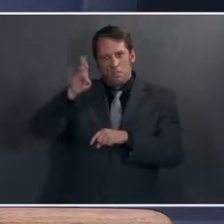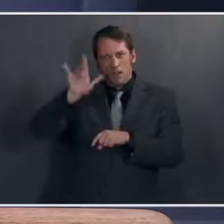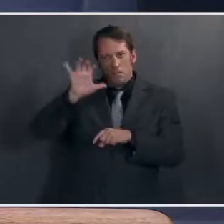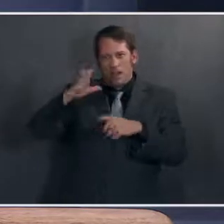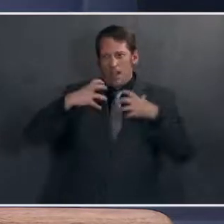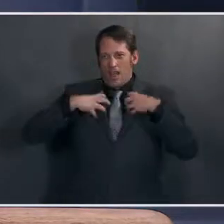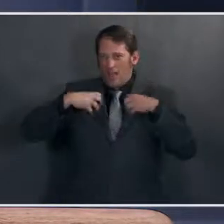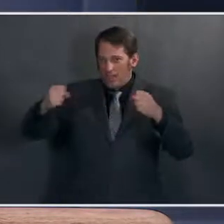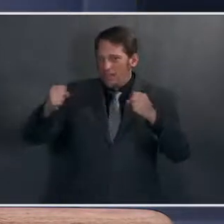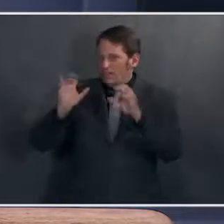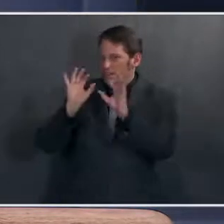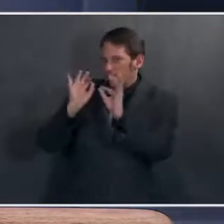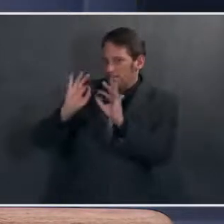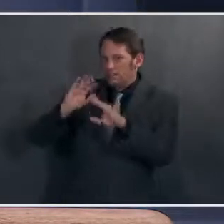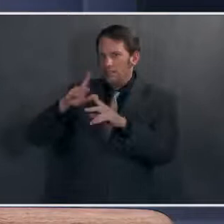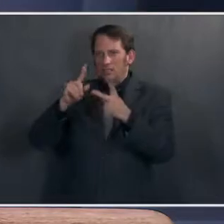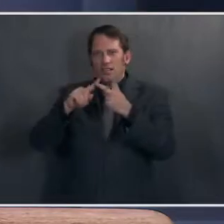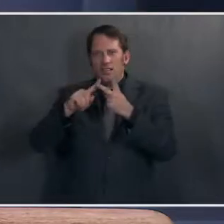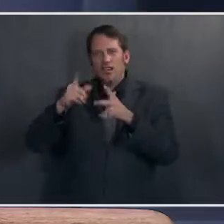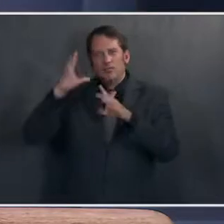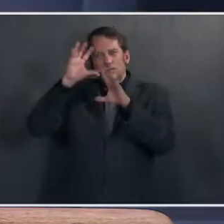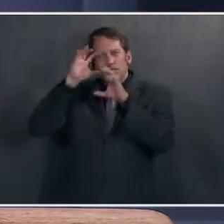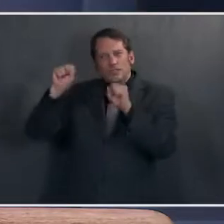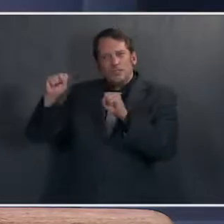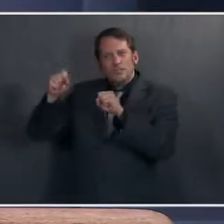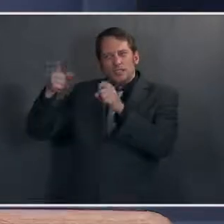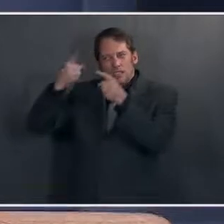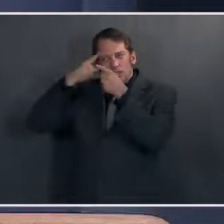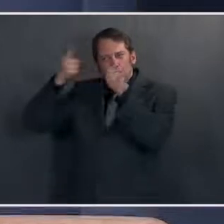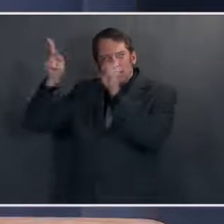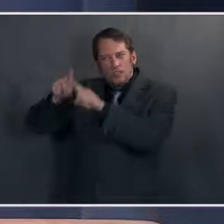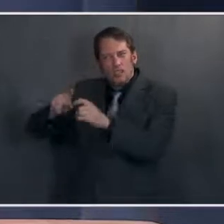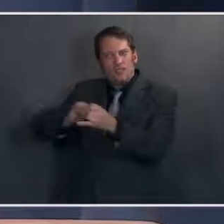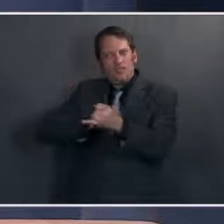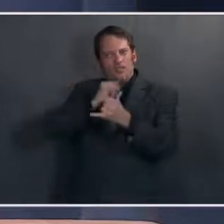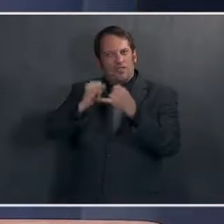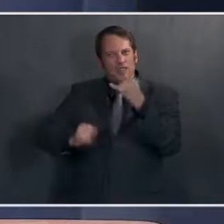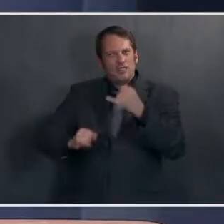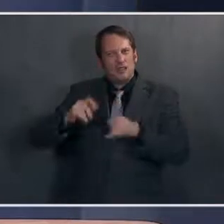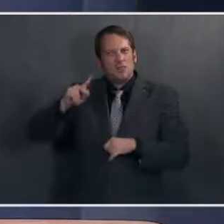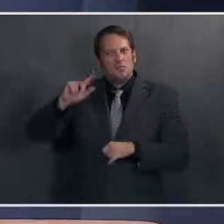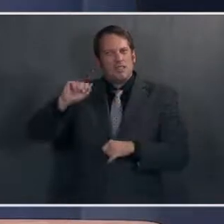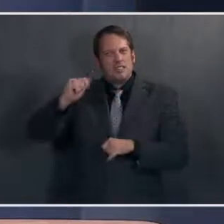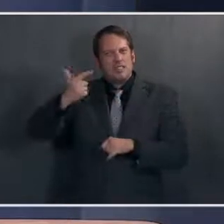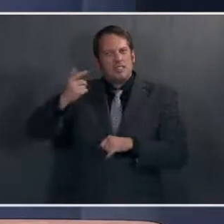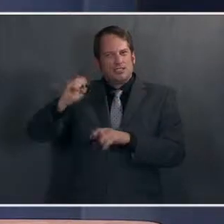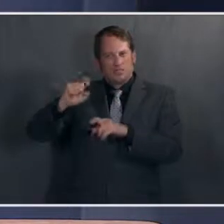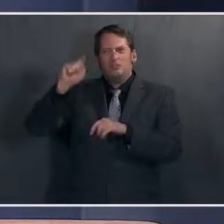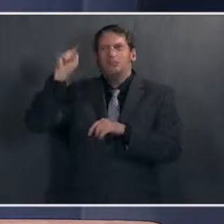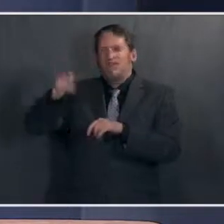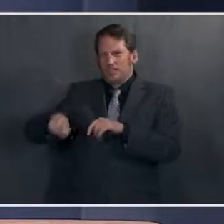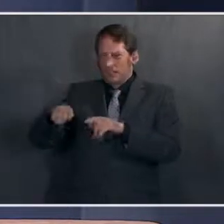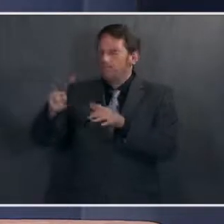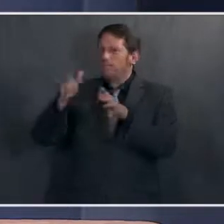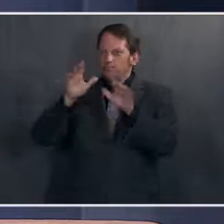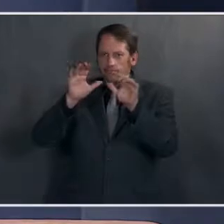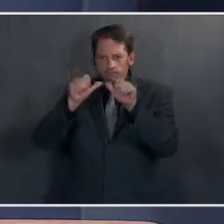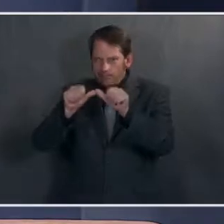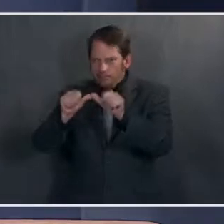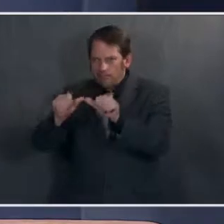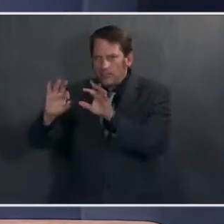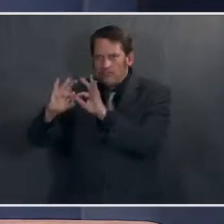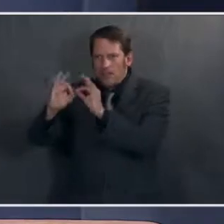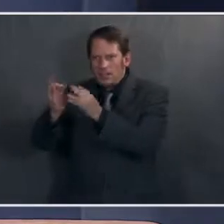that a final package must address the crises facing working families, including housing and food insecurity, and